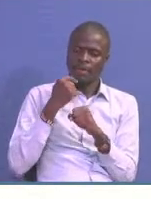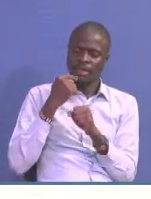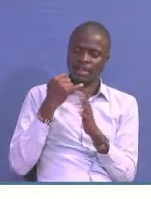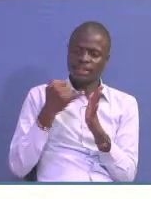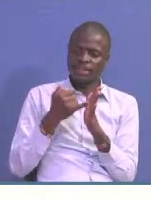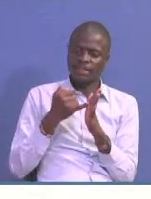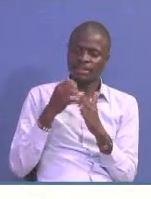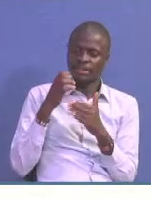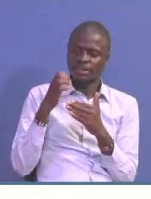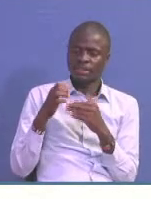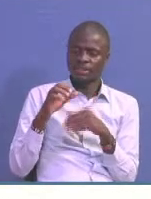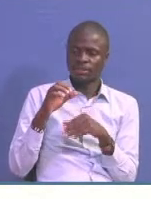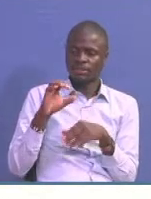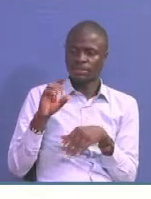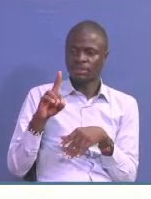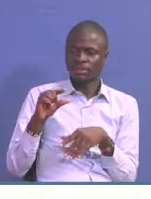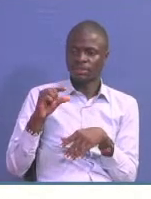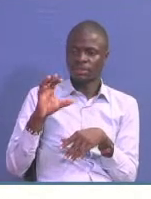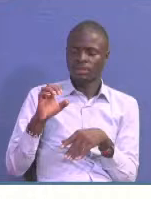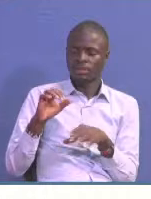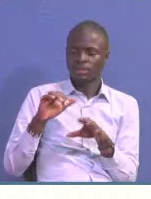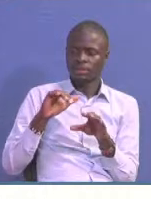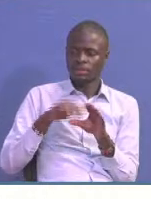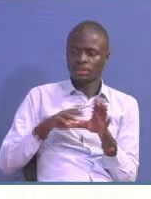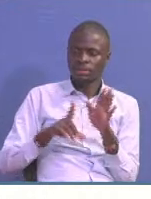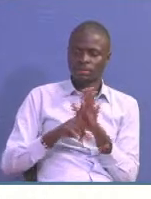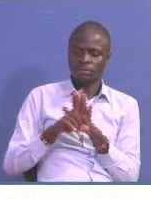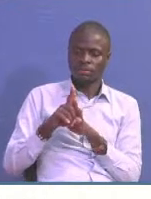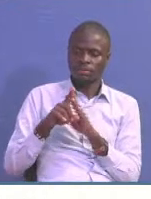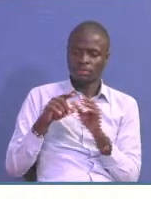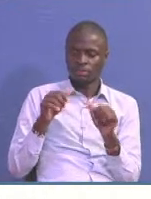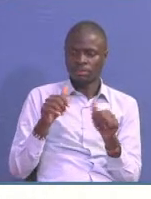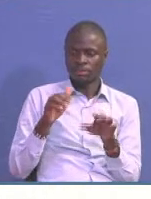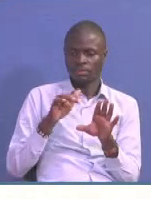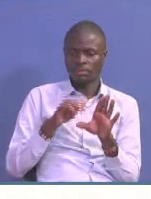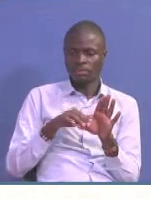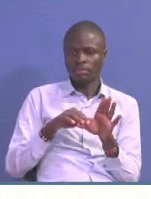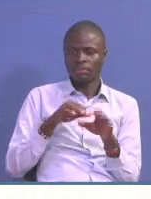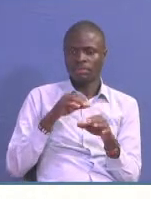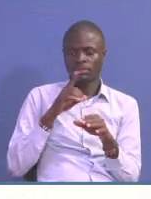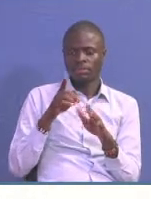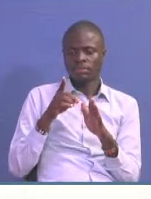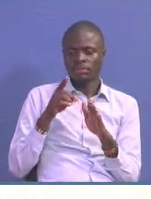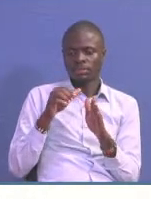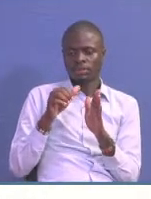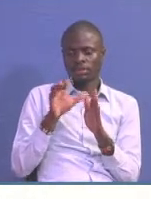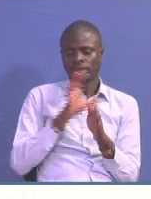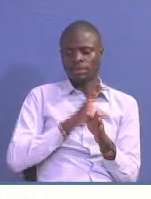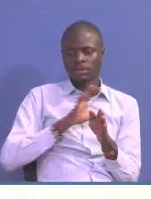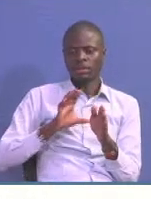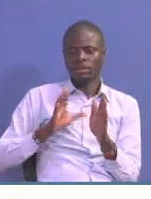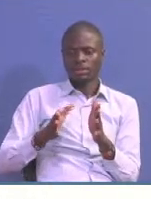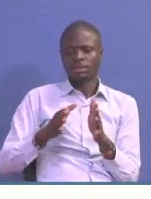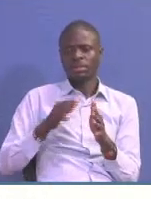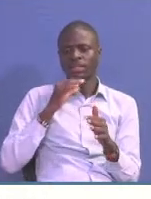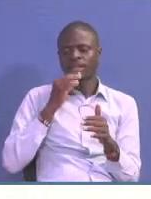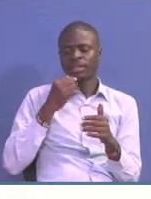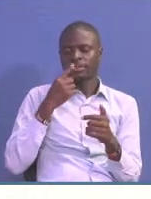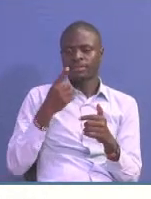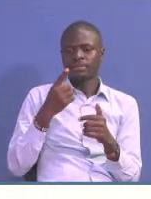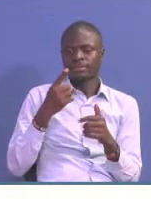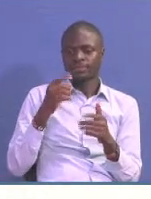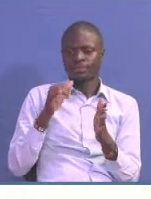their edge in the areas of development. Well, according to Ambassador Dr. Francis Muthaura, he has